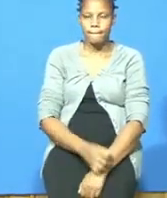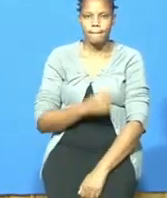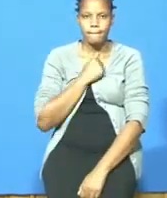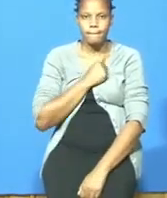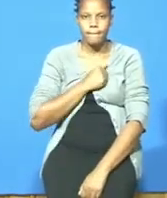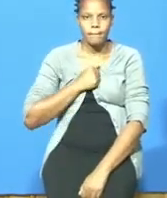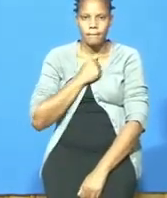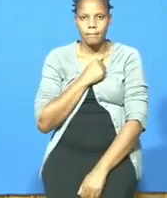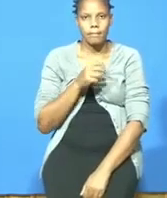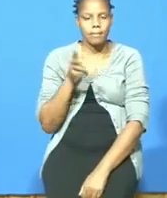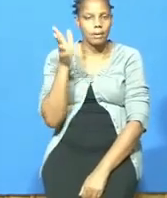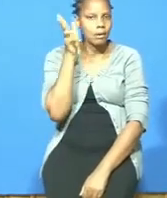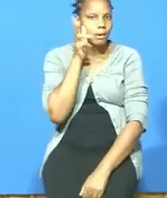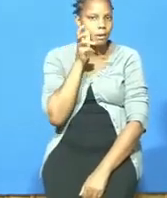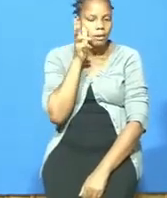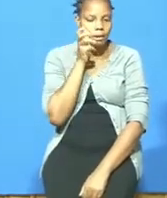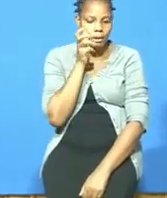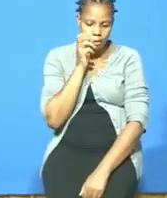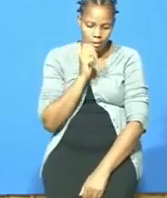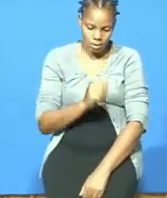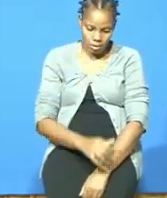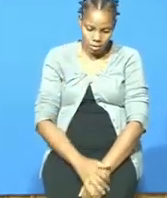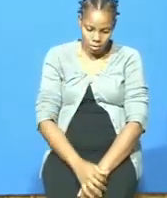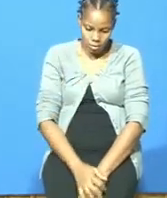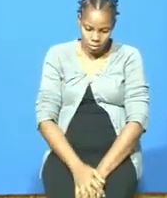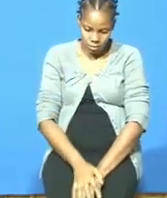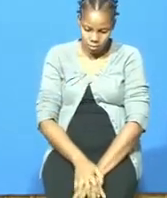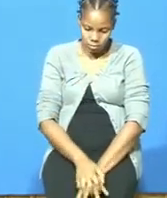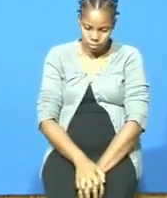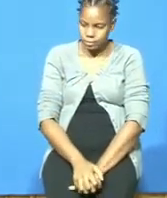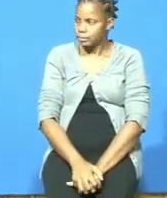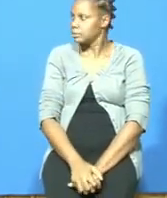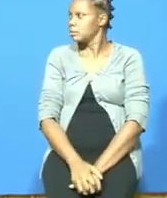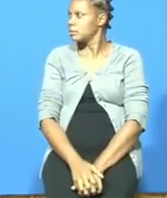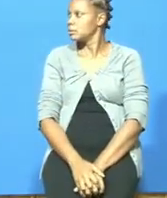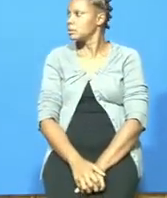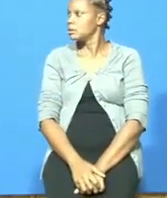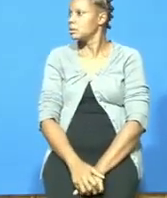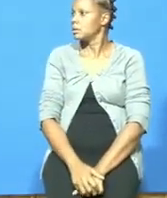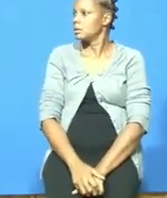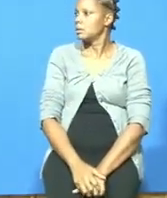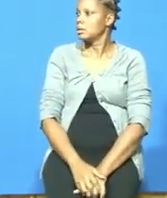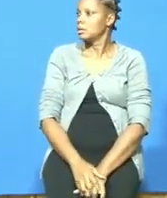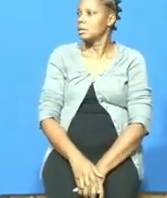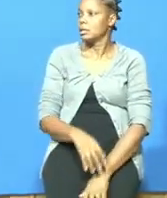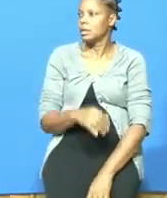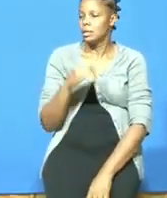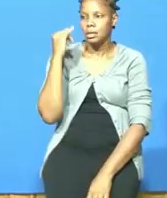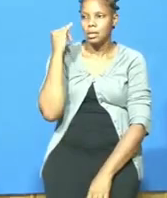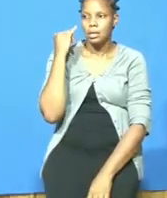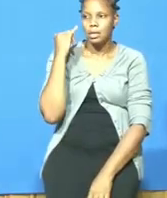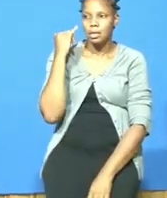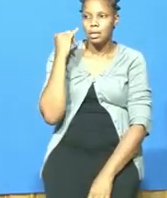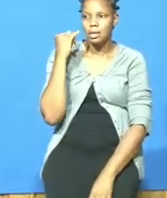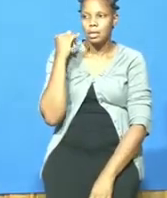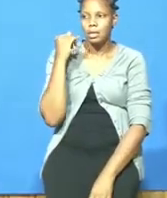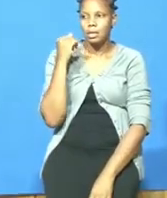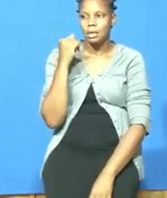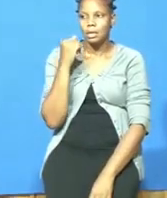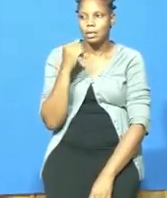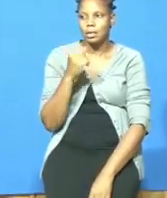for the Parish of St. James. She works at the National Council on Drug Abuse. I invite you at this time to listen attentively to